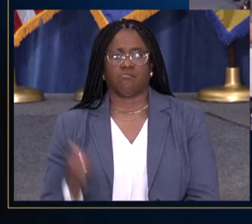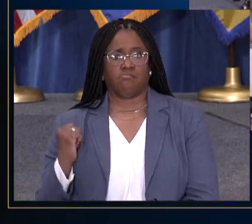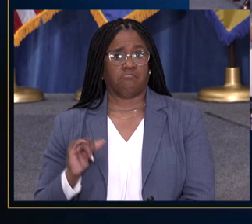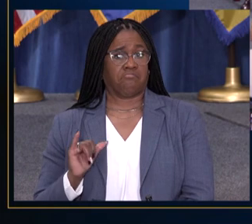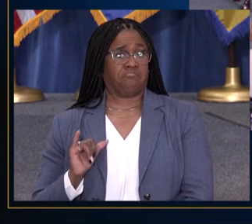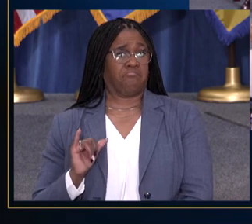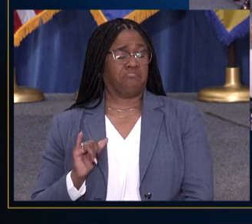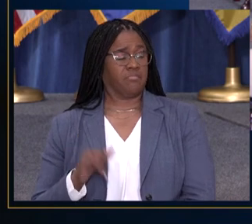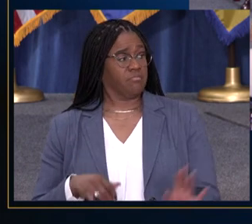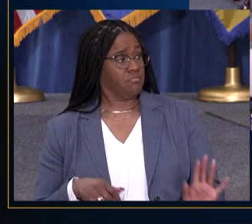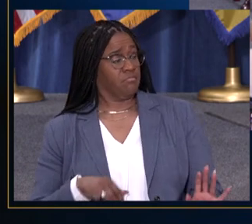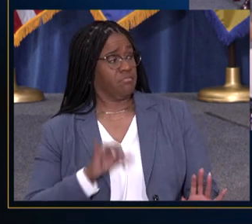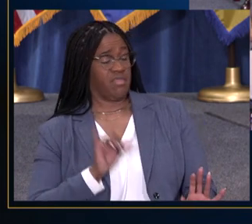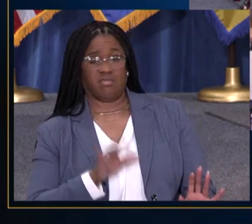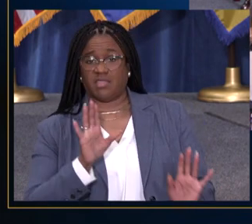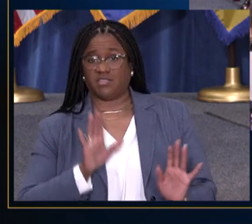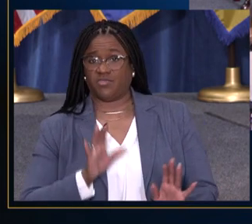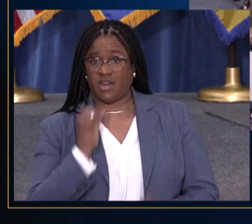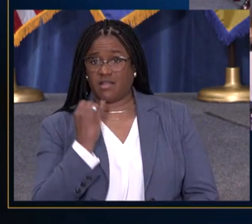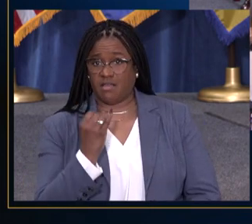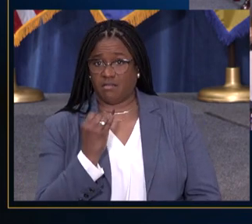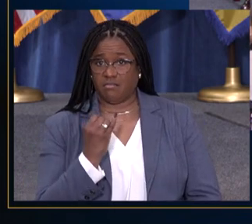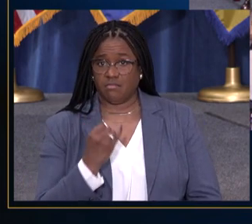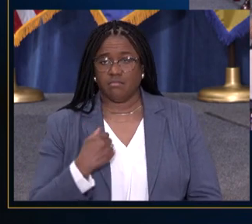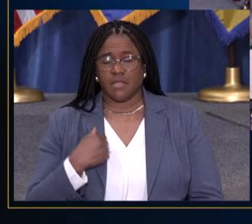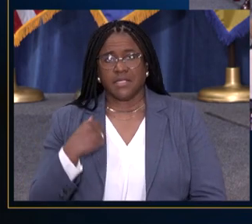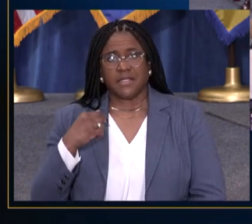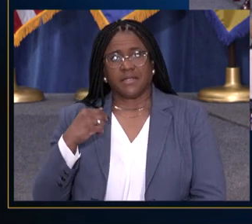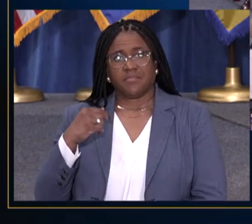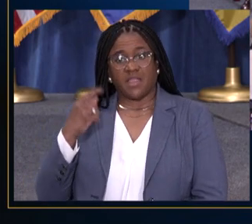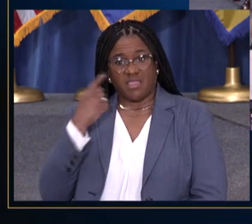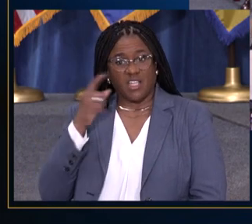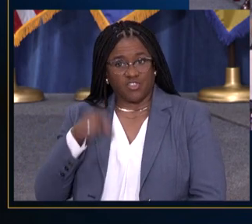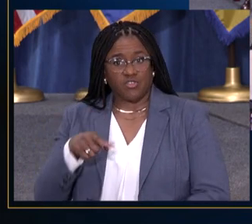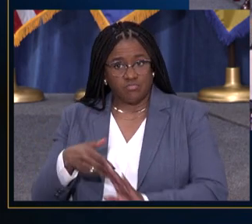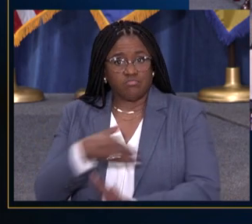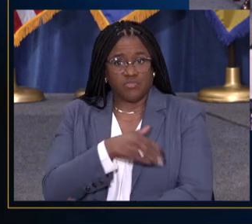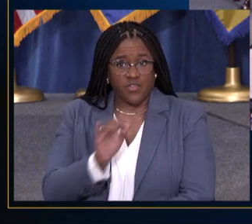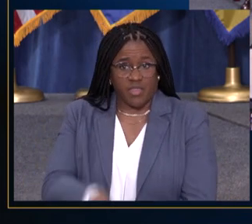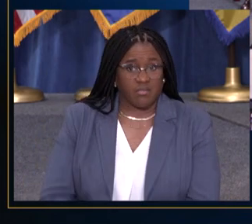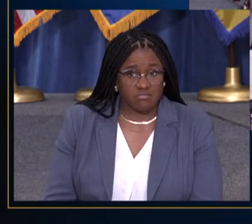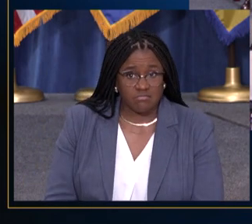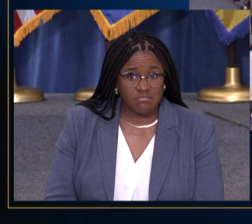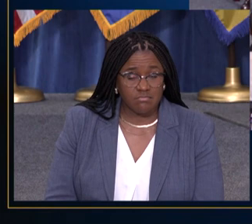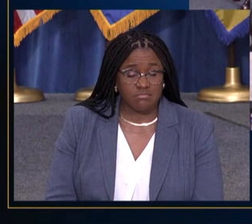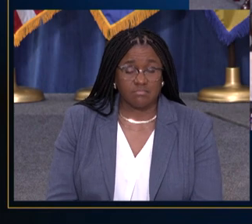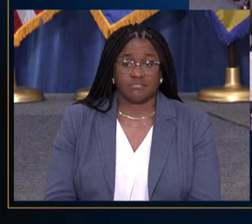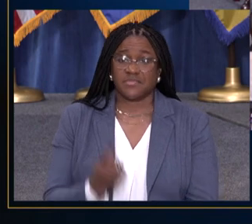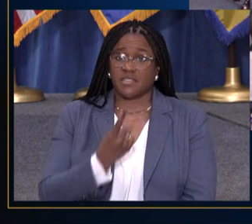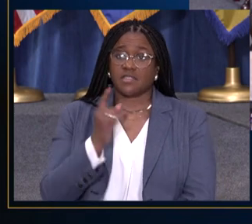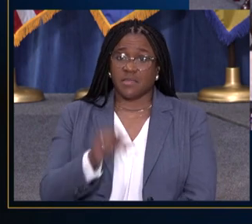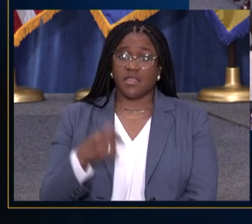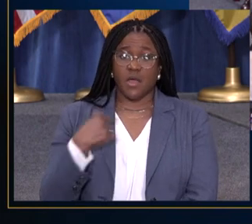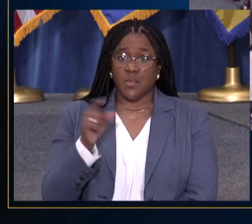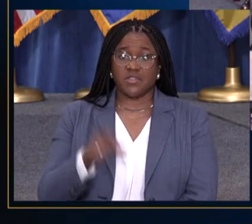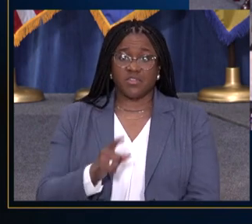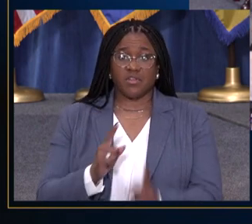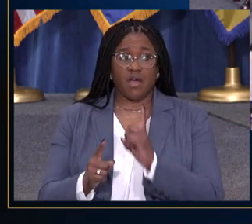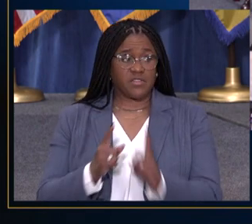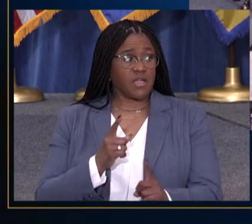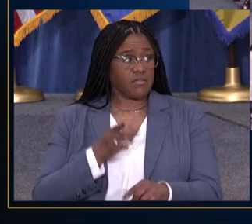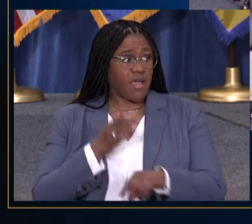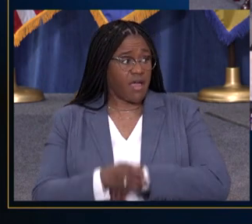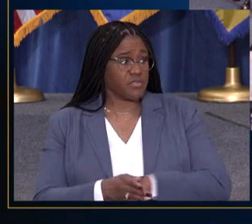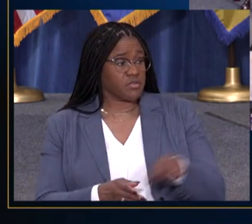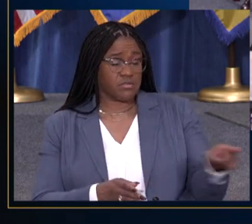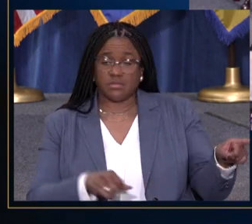I think that's great, a great idea, and I even think that we should start earlier. So I think that's something that we should conversate about after.